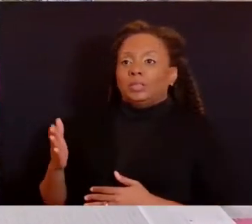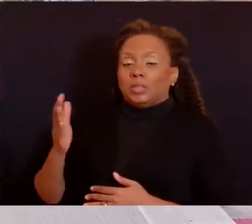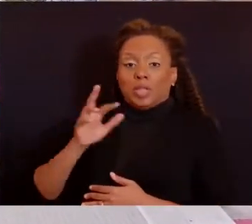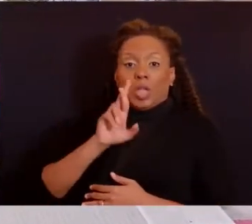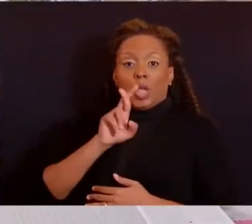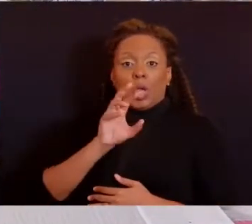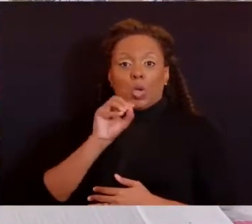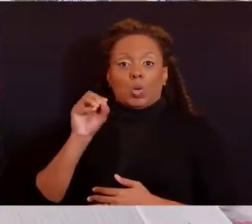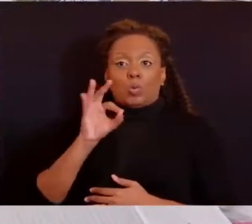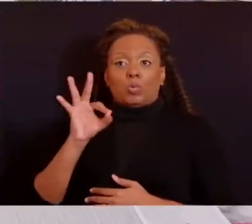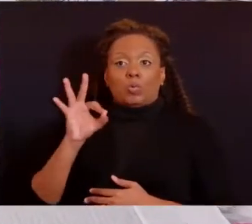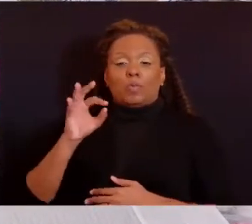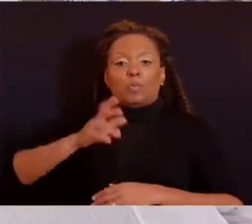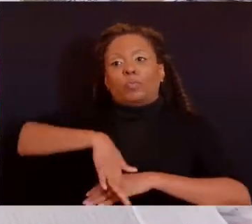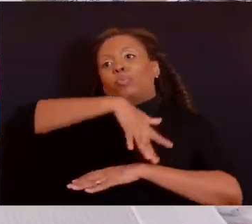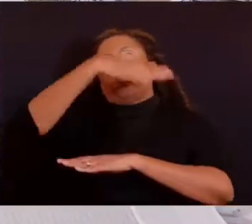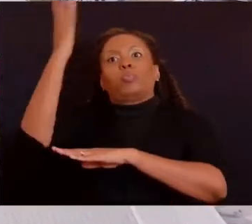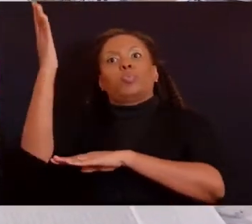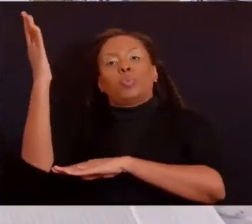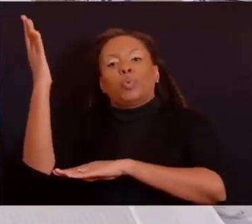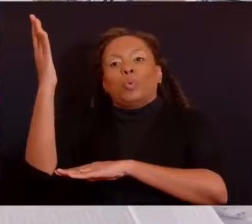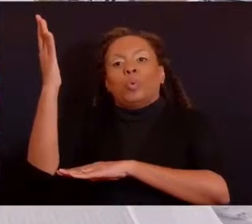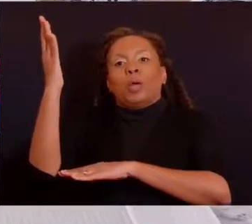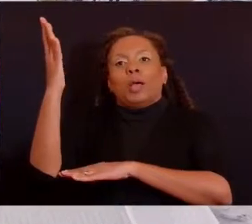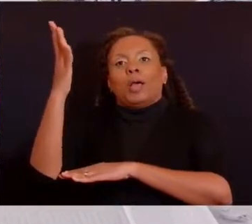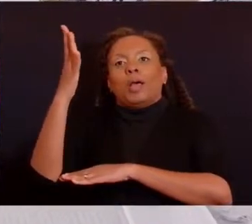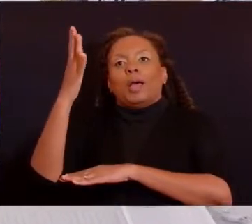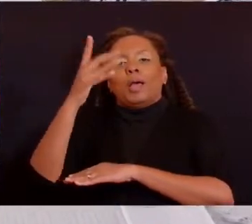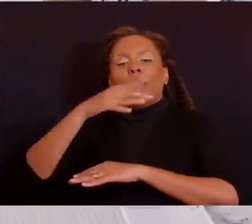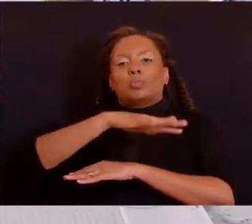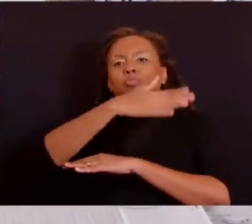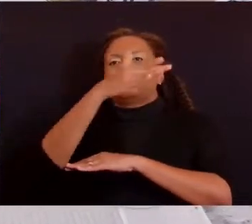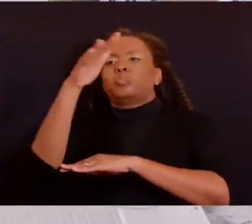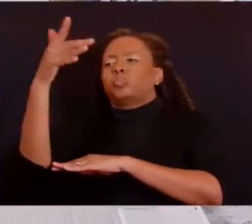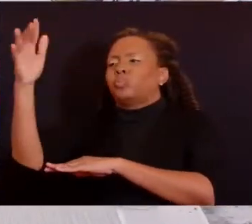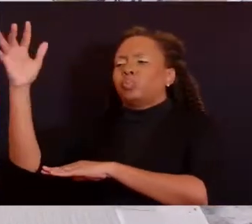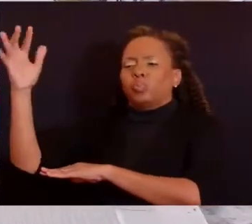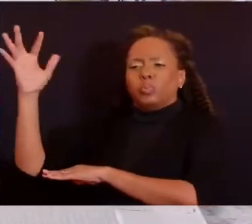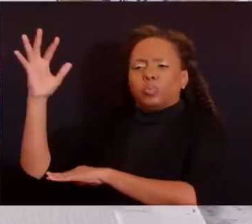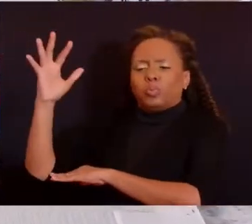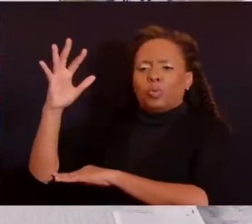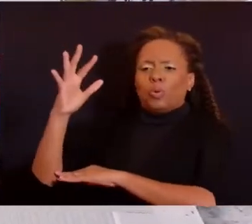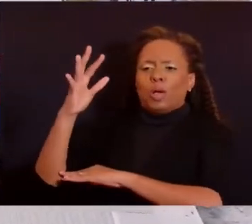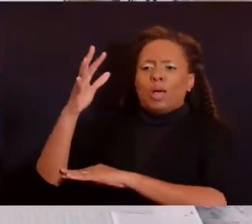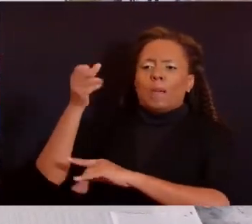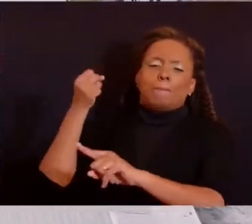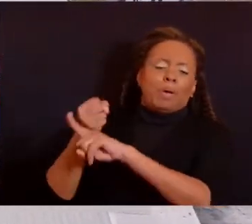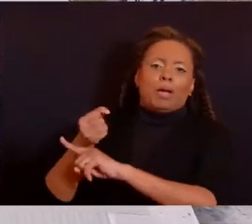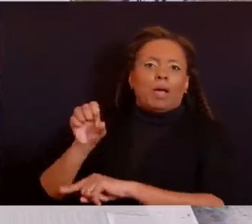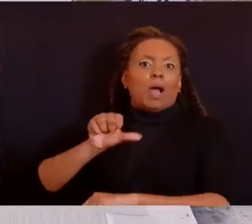off, damaged other houses, and then of course the light pole came down. Once the